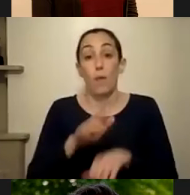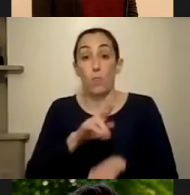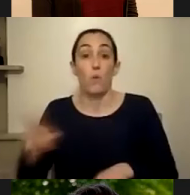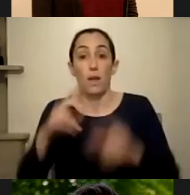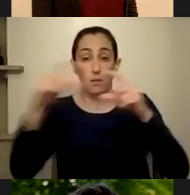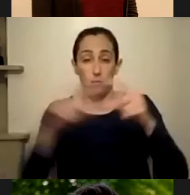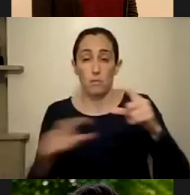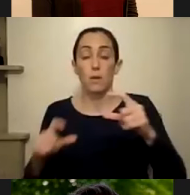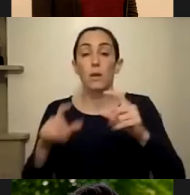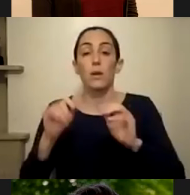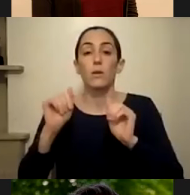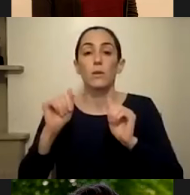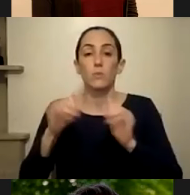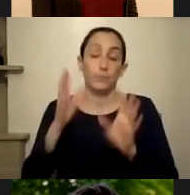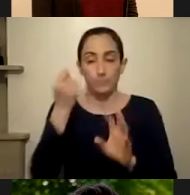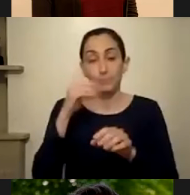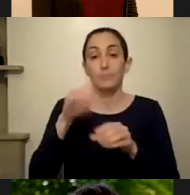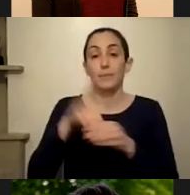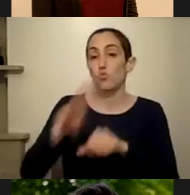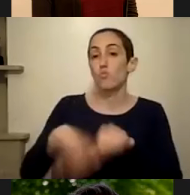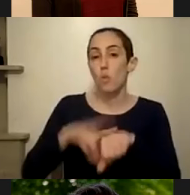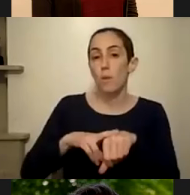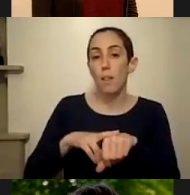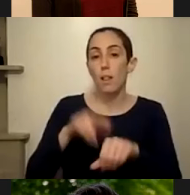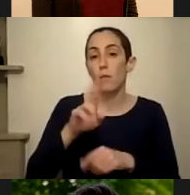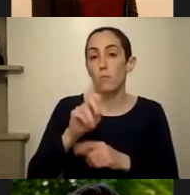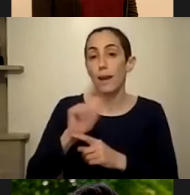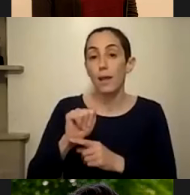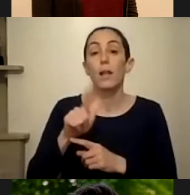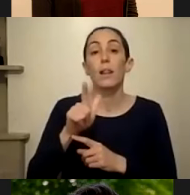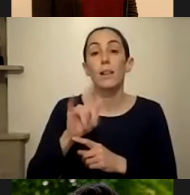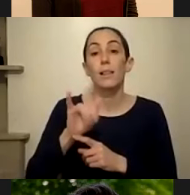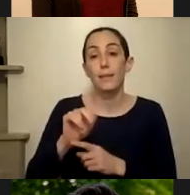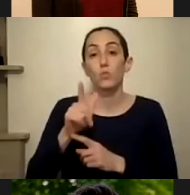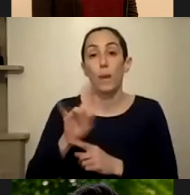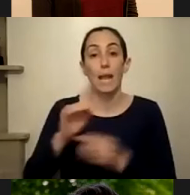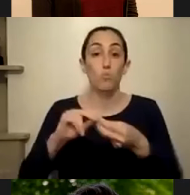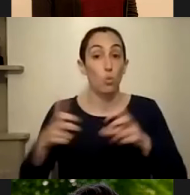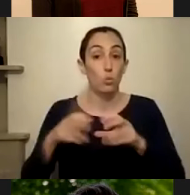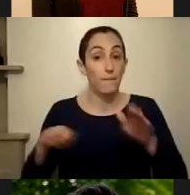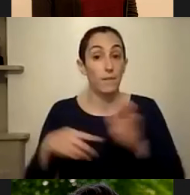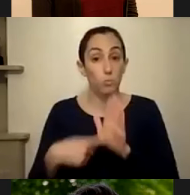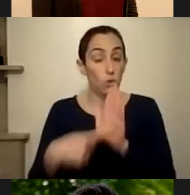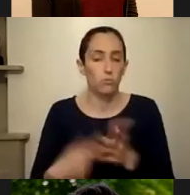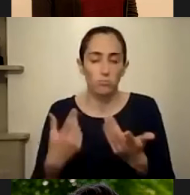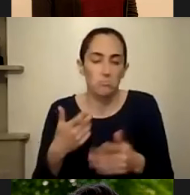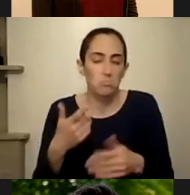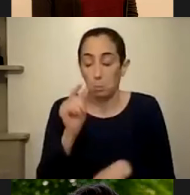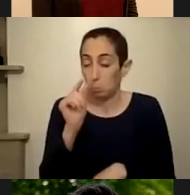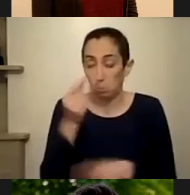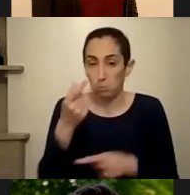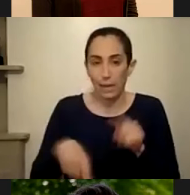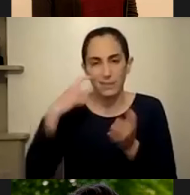so in the normal retina, the LIN28 protein level expression is undetected.